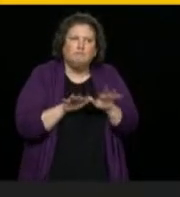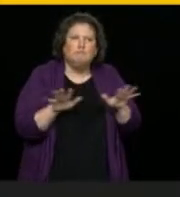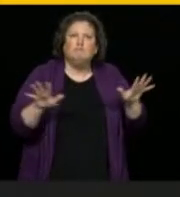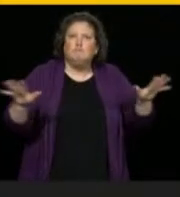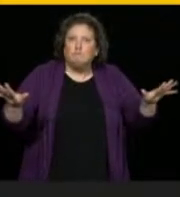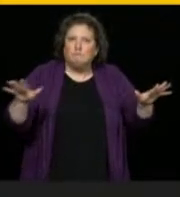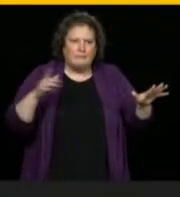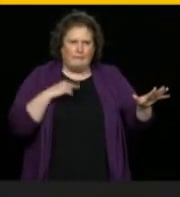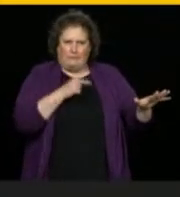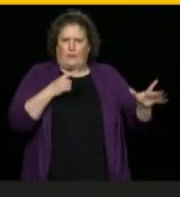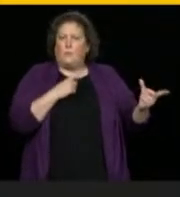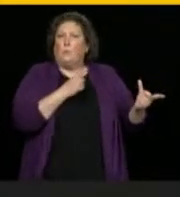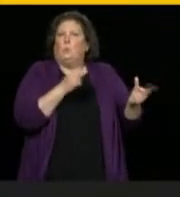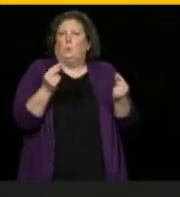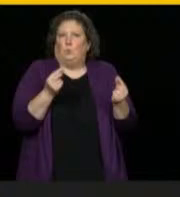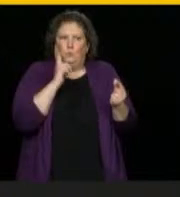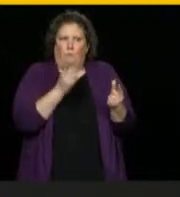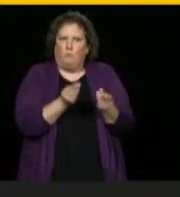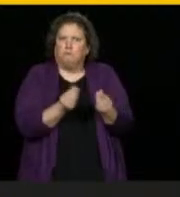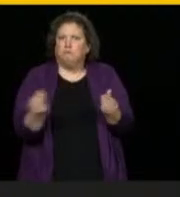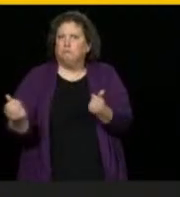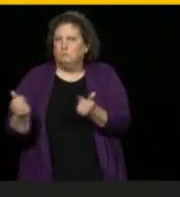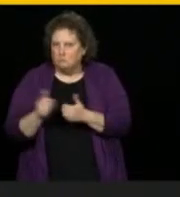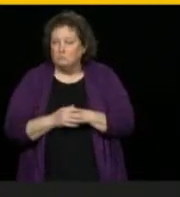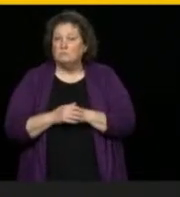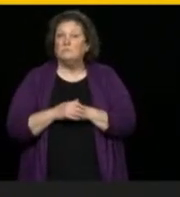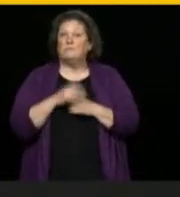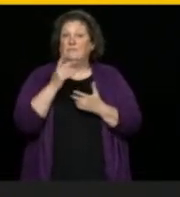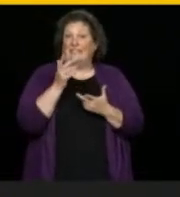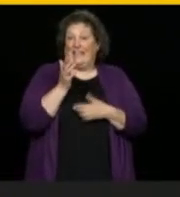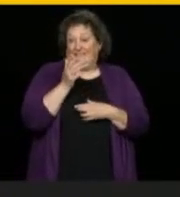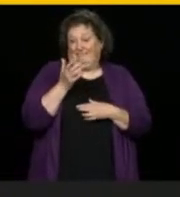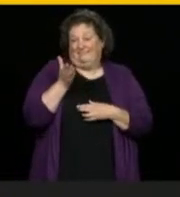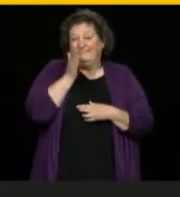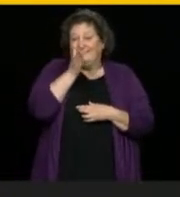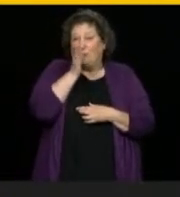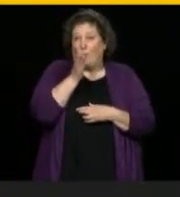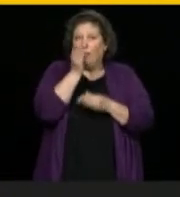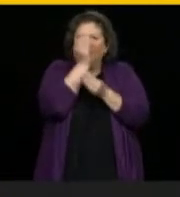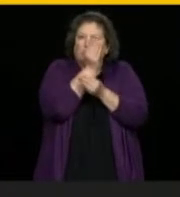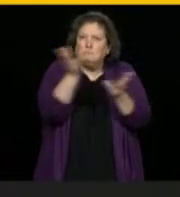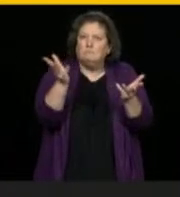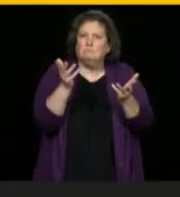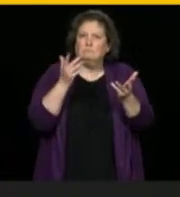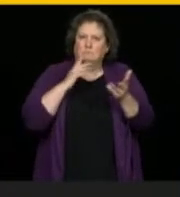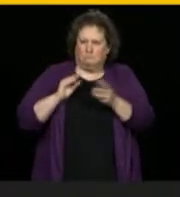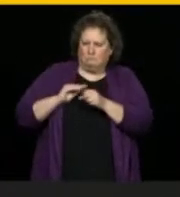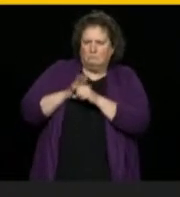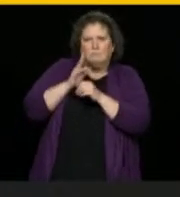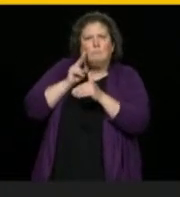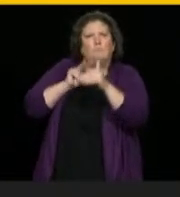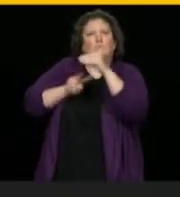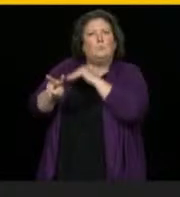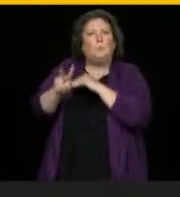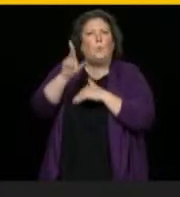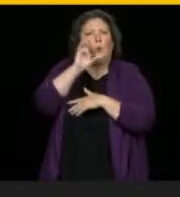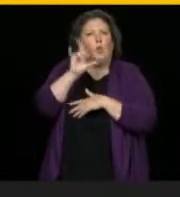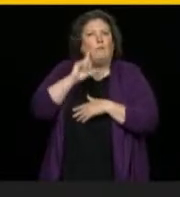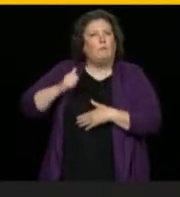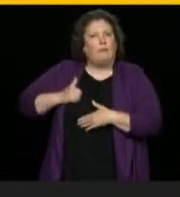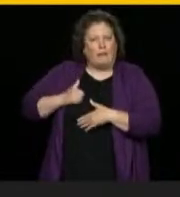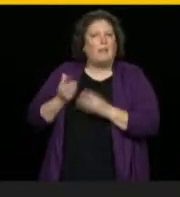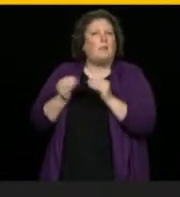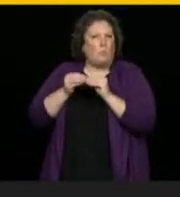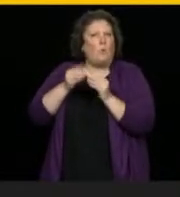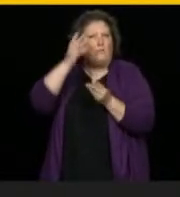releasing a public health modeling update on COVID-19 in Canada. We'll have more details then, but for now, I want to give a